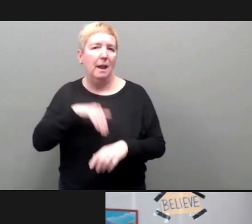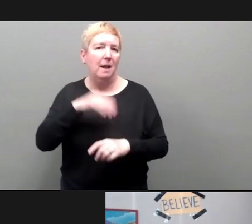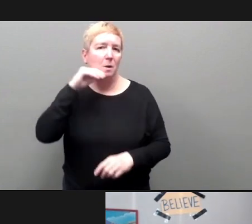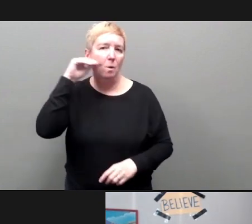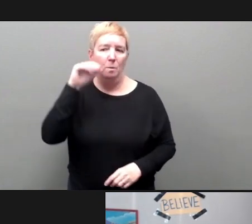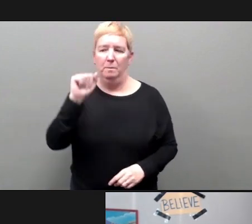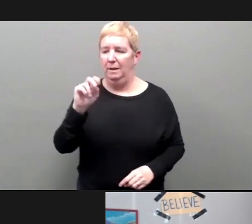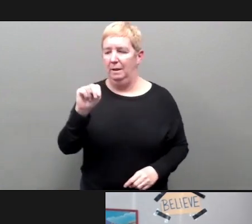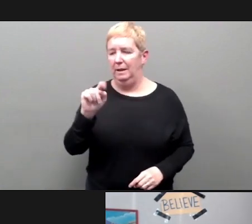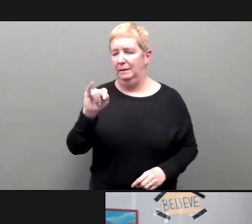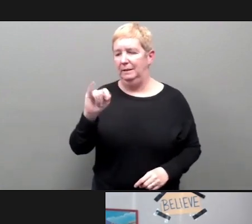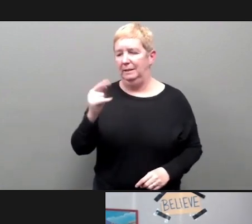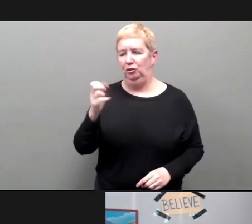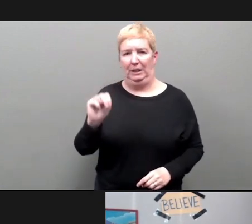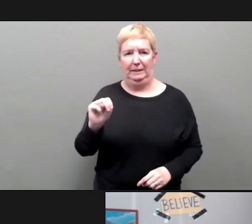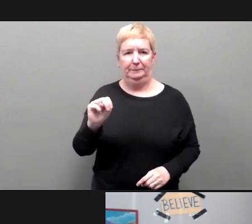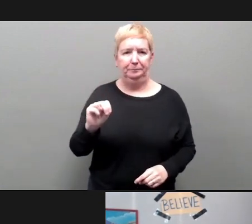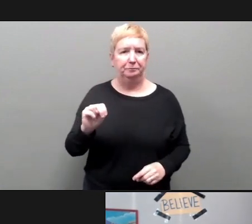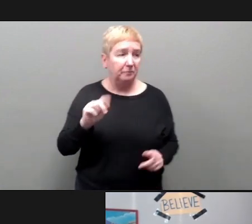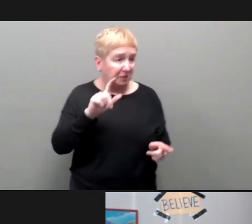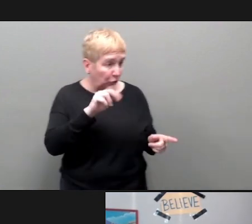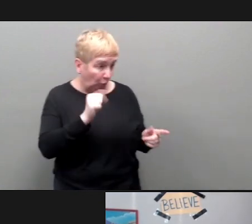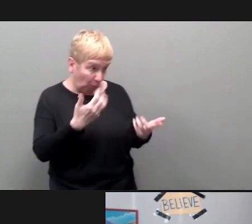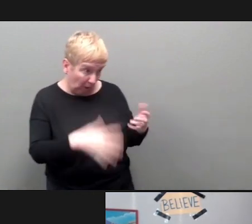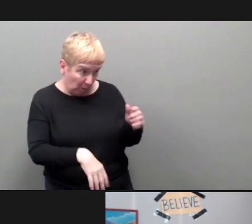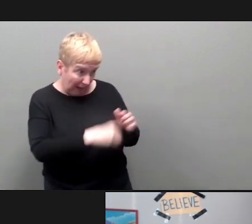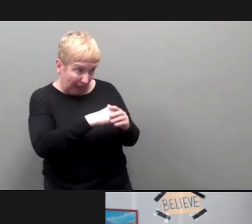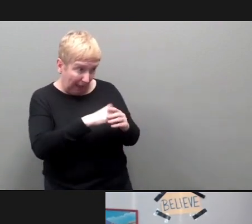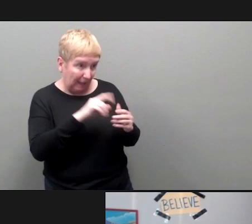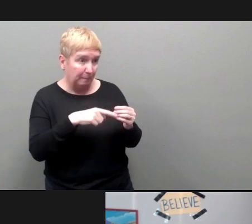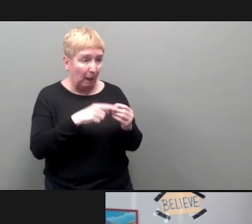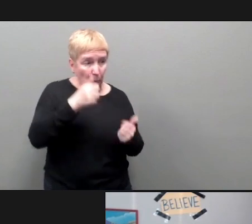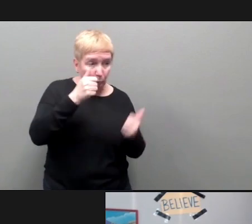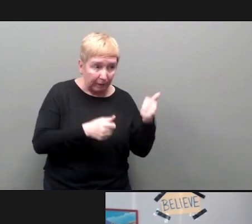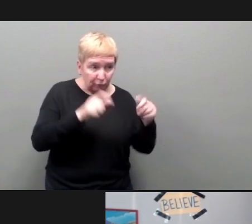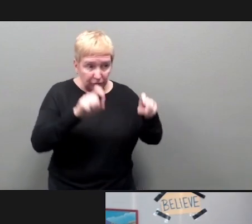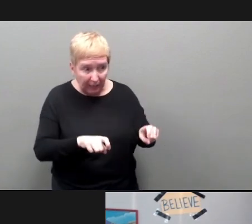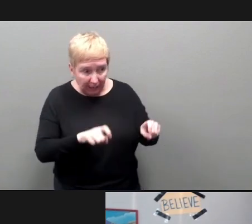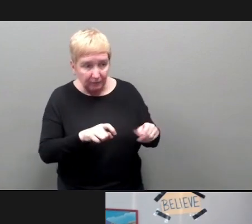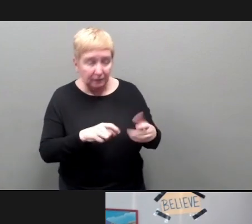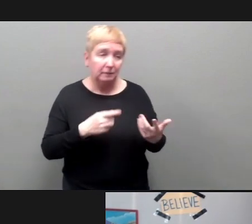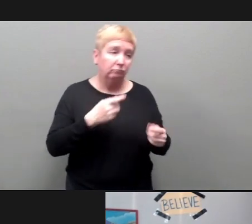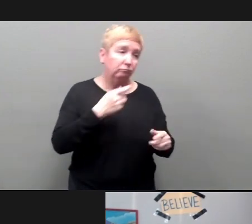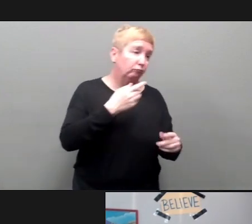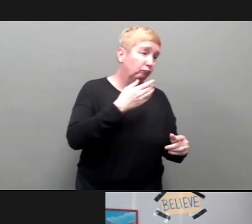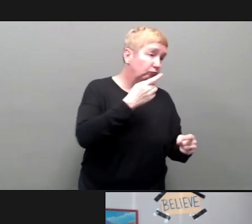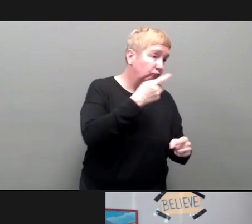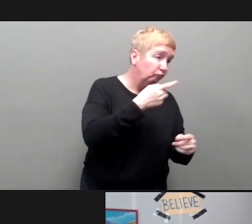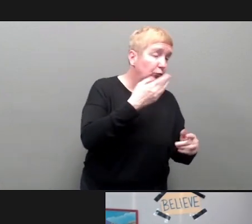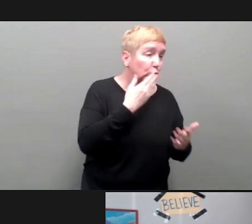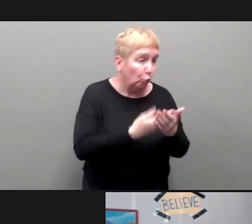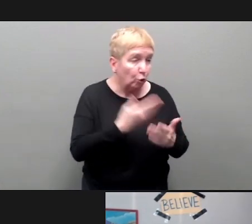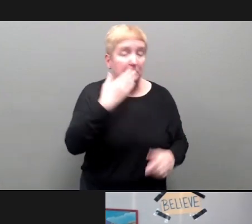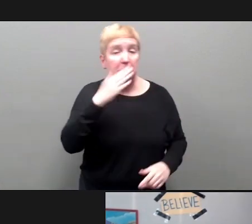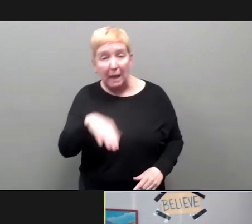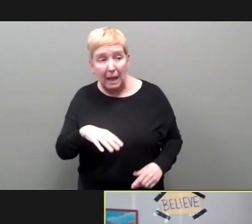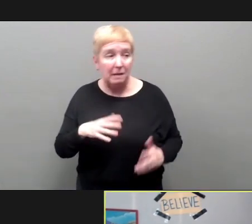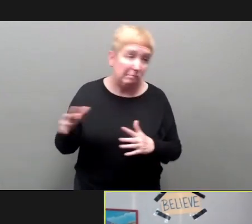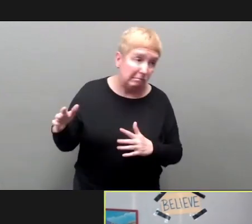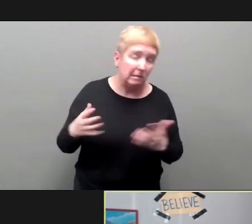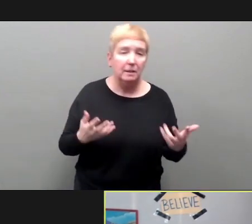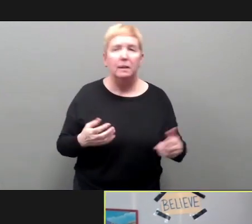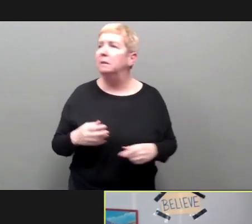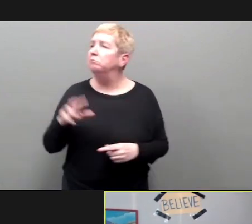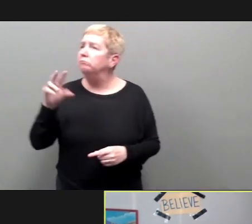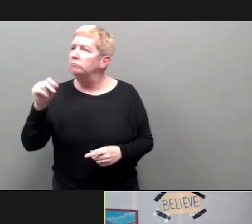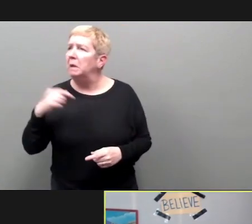anything else on choice of testing or accuracy of rapid antigen tests? Yeah, I think you pretty